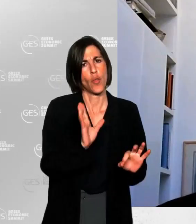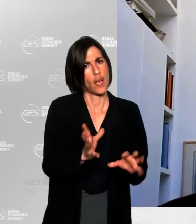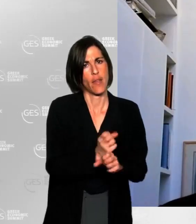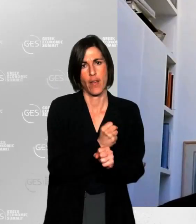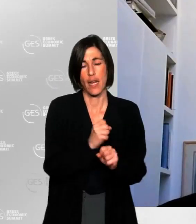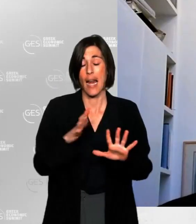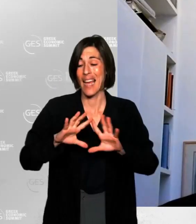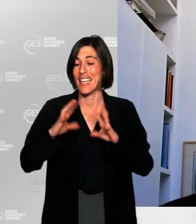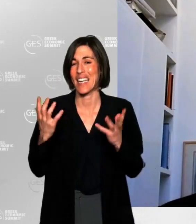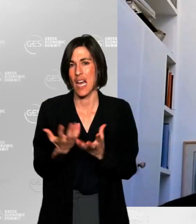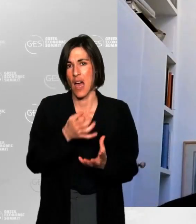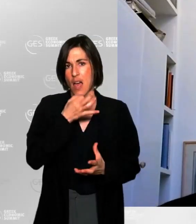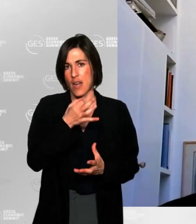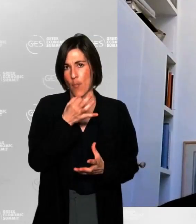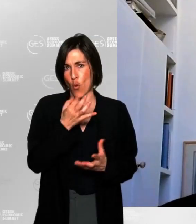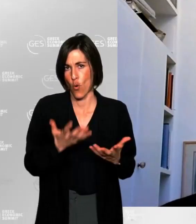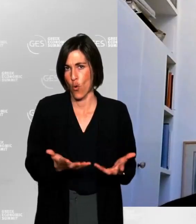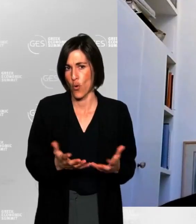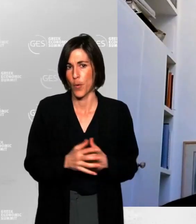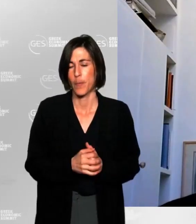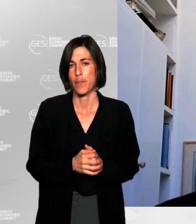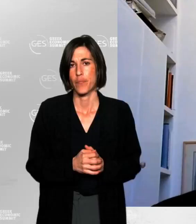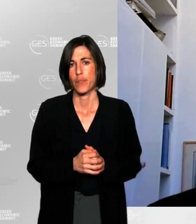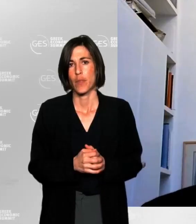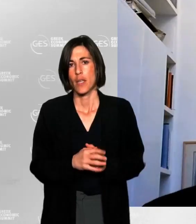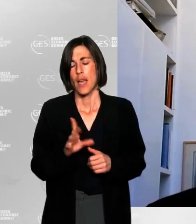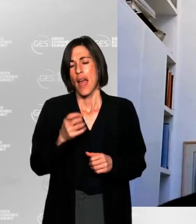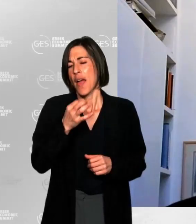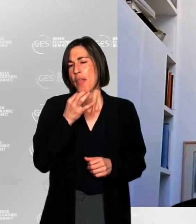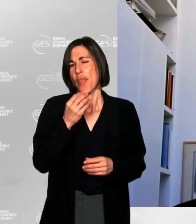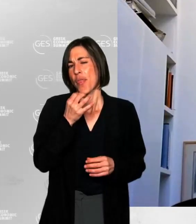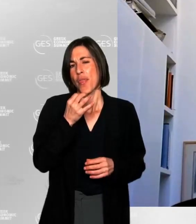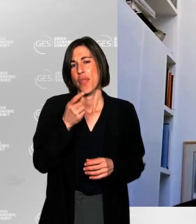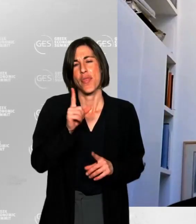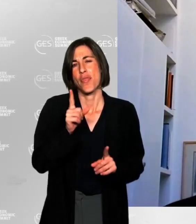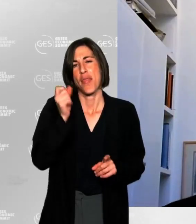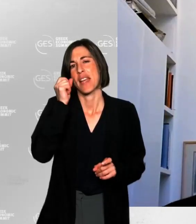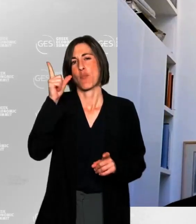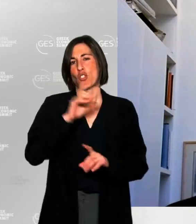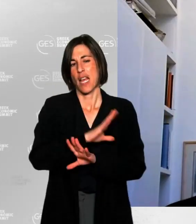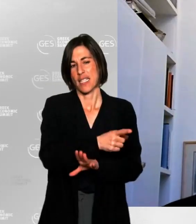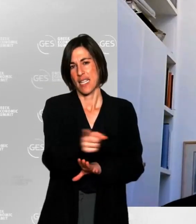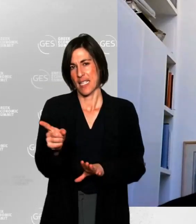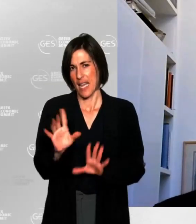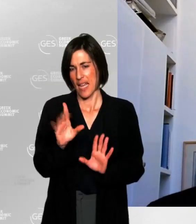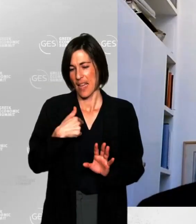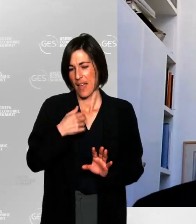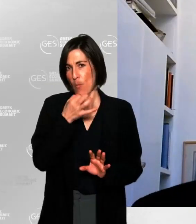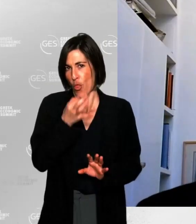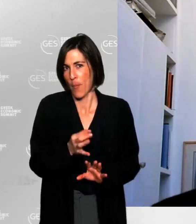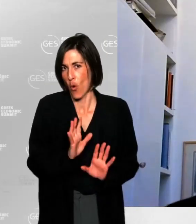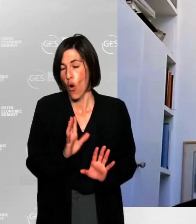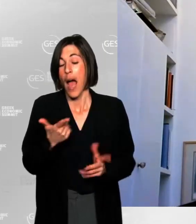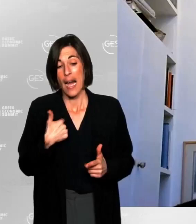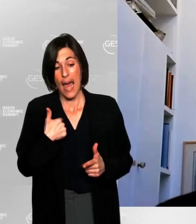I guess you'll not be surprised to hear it, but I made cautious decision to stay and live in Europe because I like it much more than the